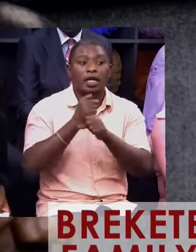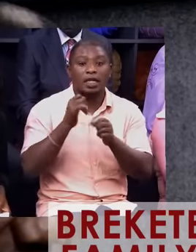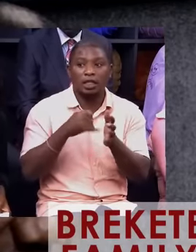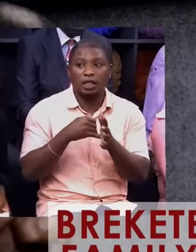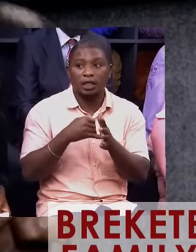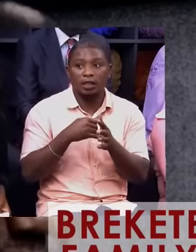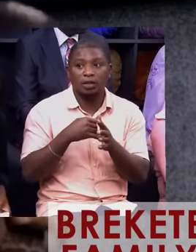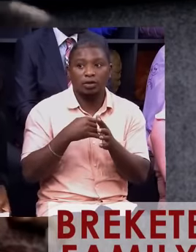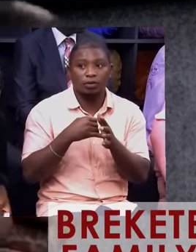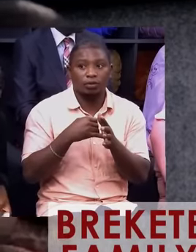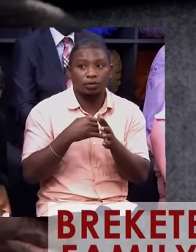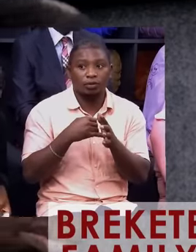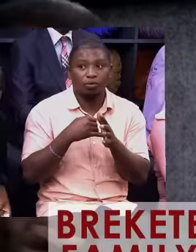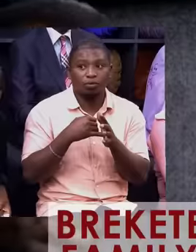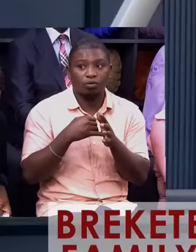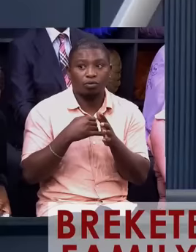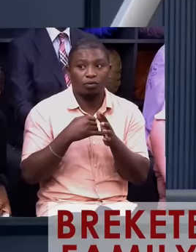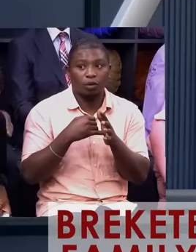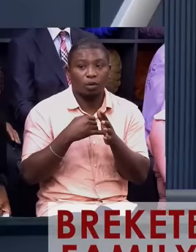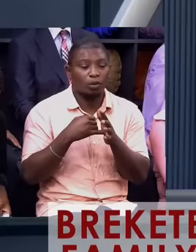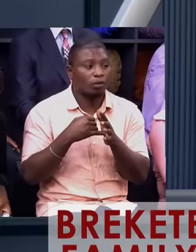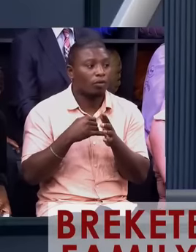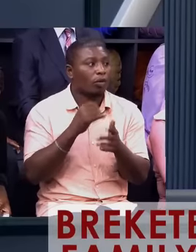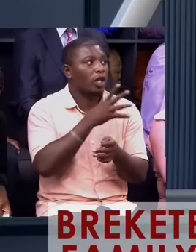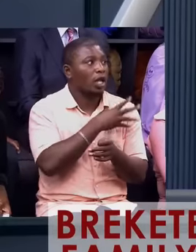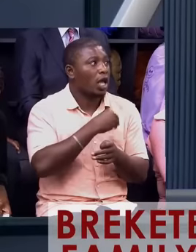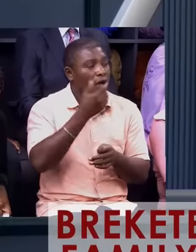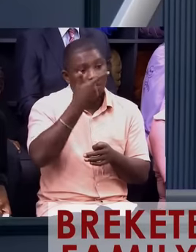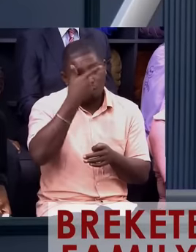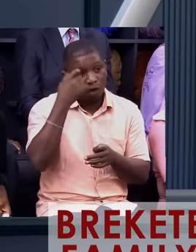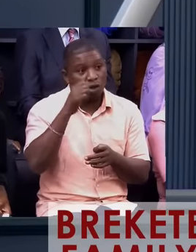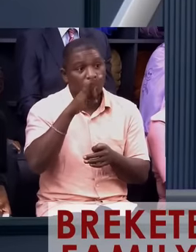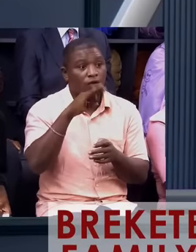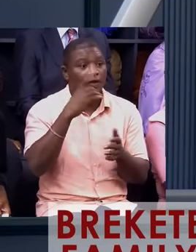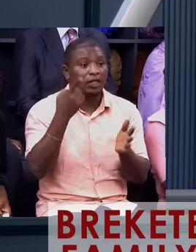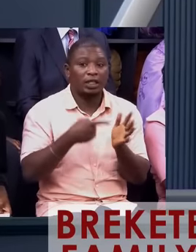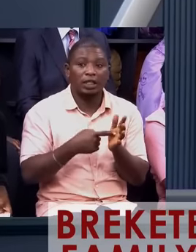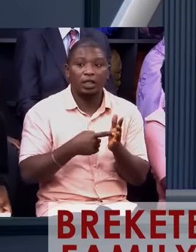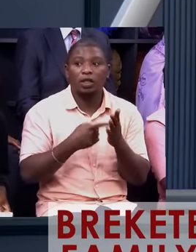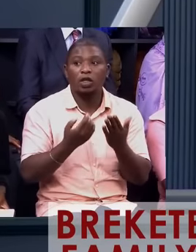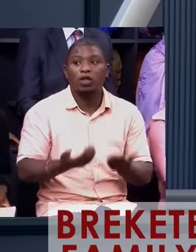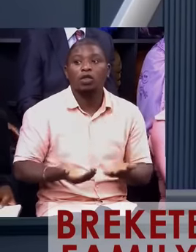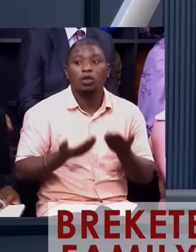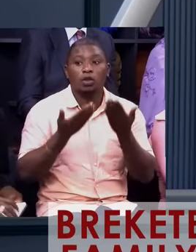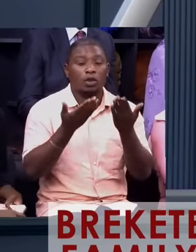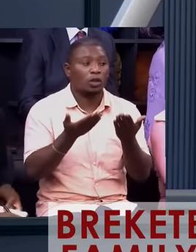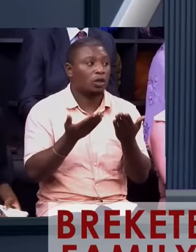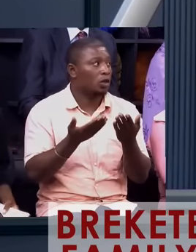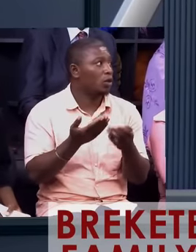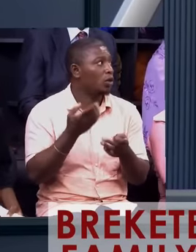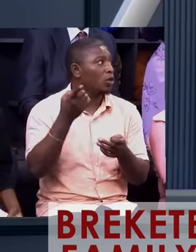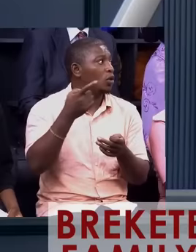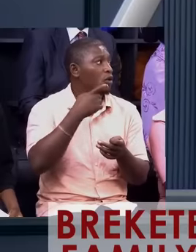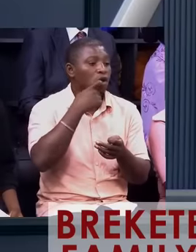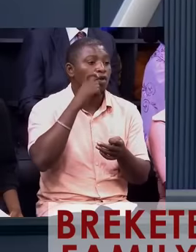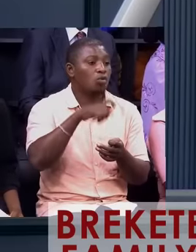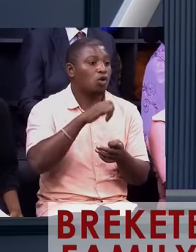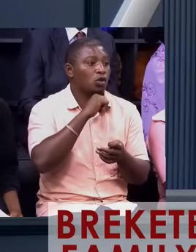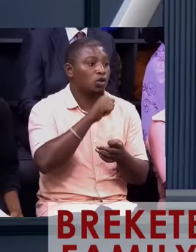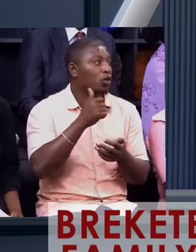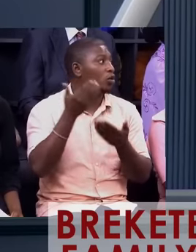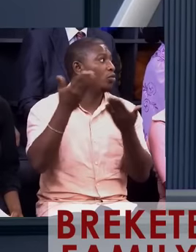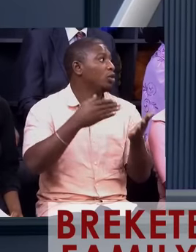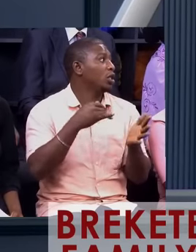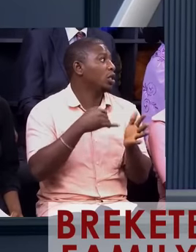think hey and because of this suggestion you must not bring